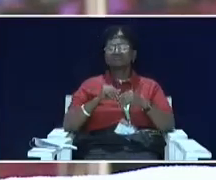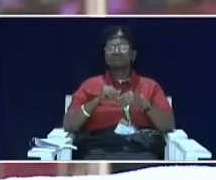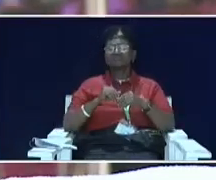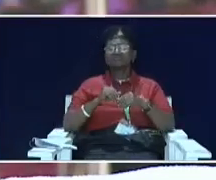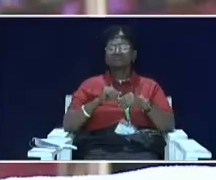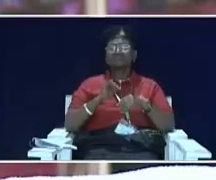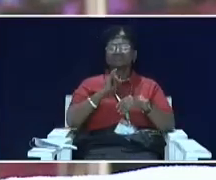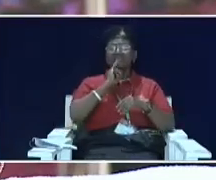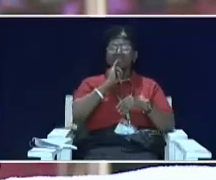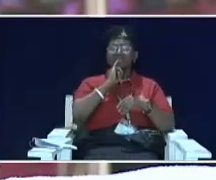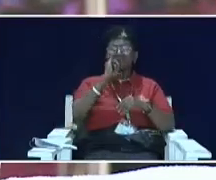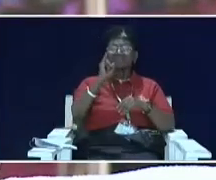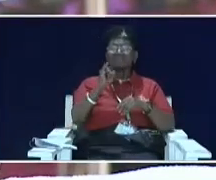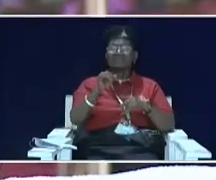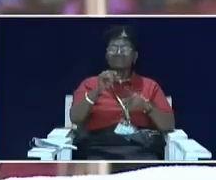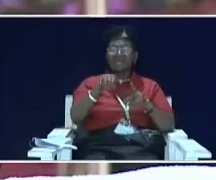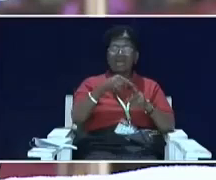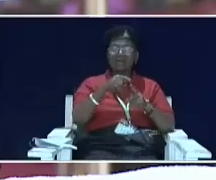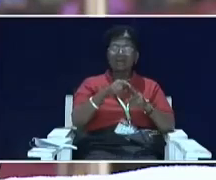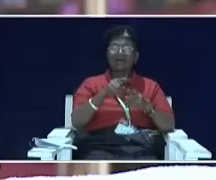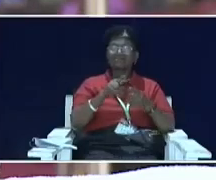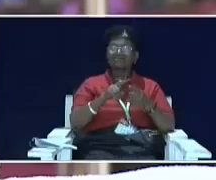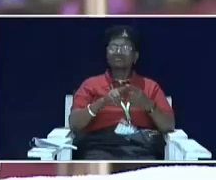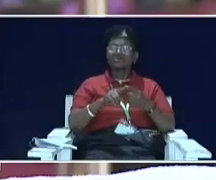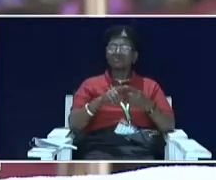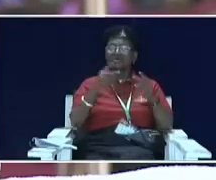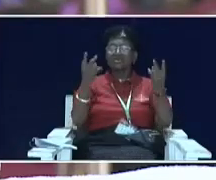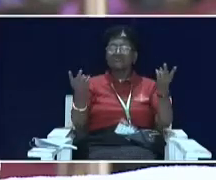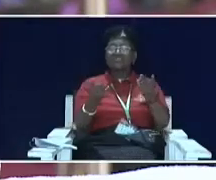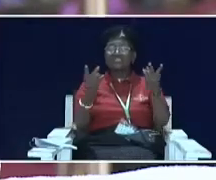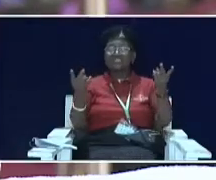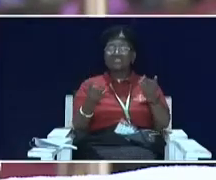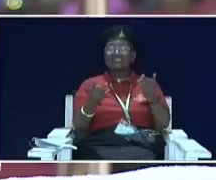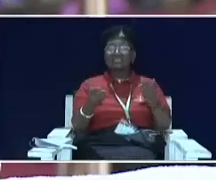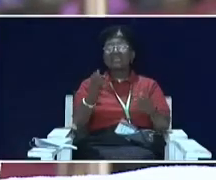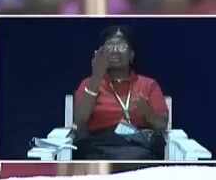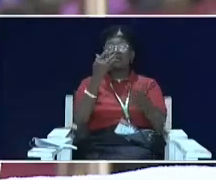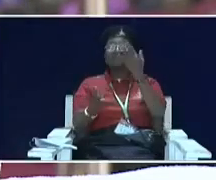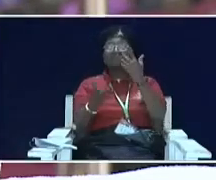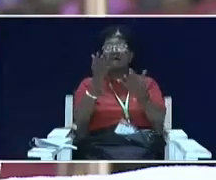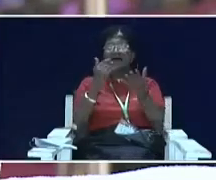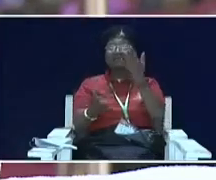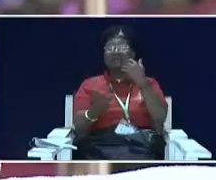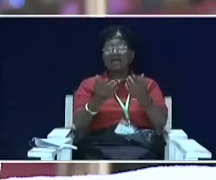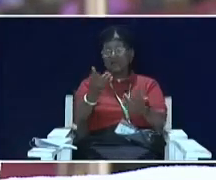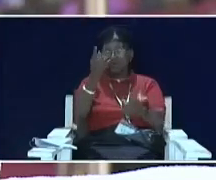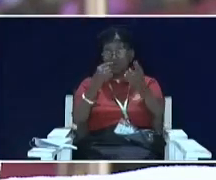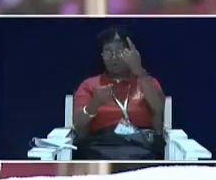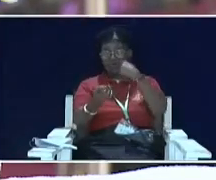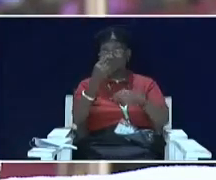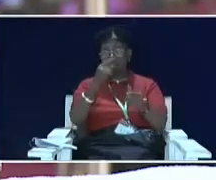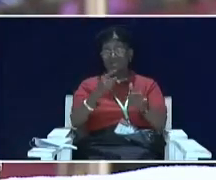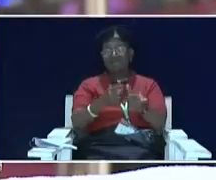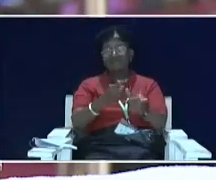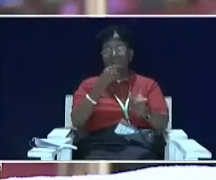is about to visit, fire comes first.